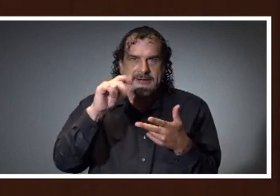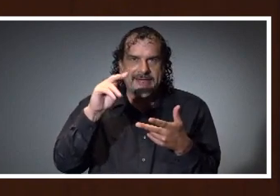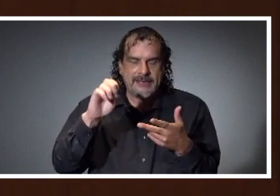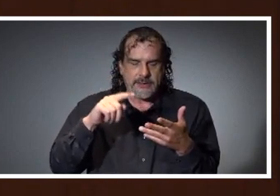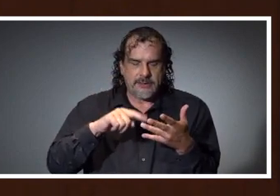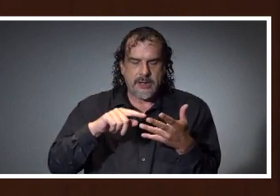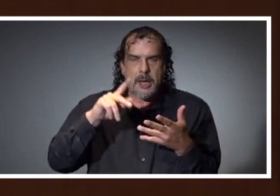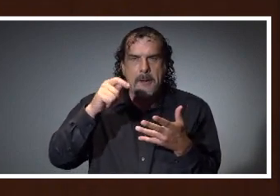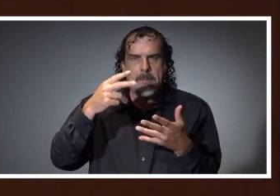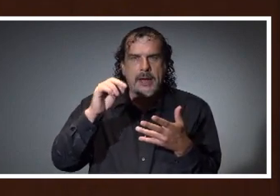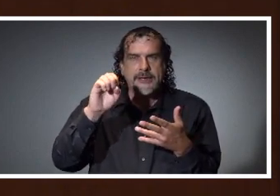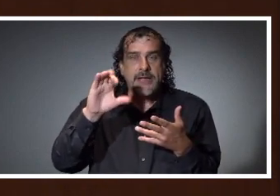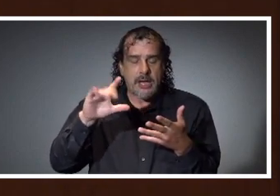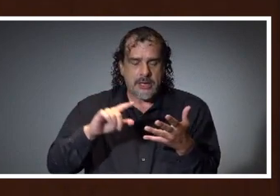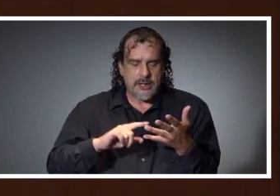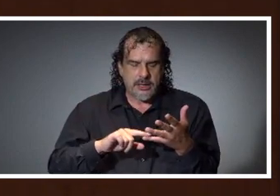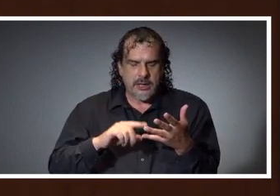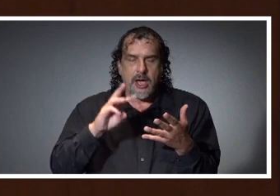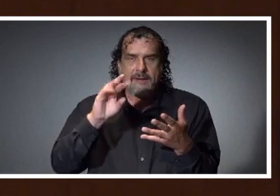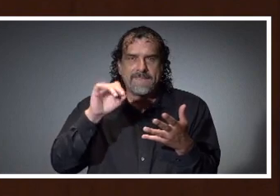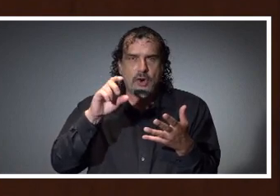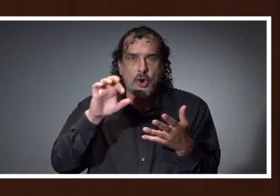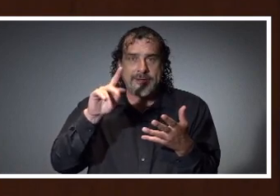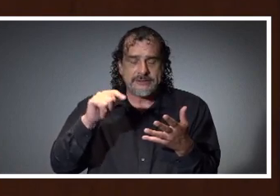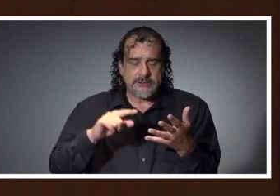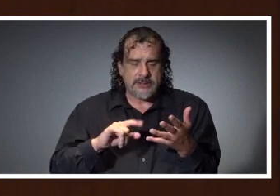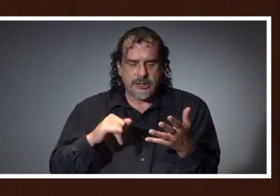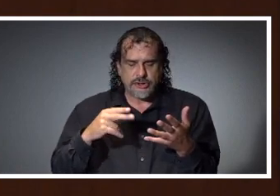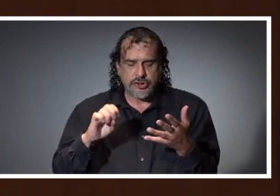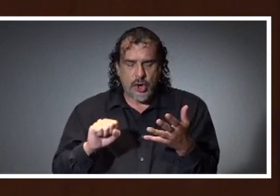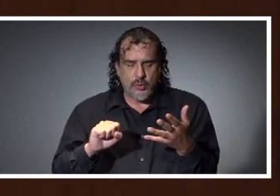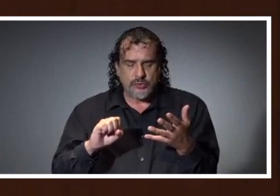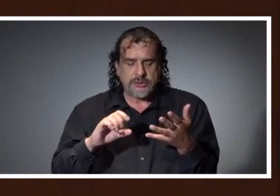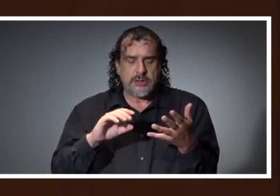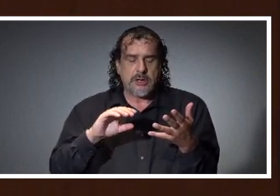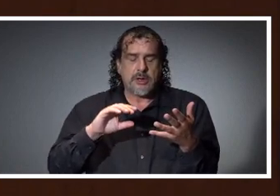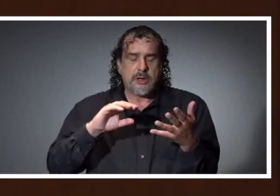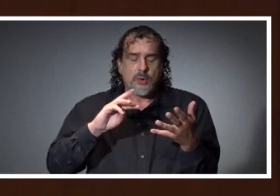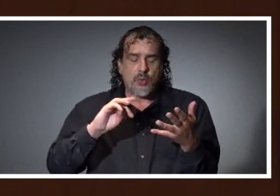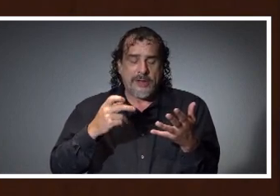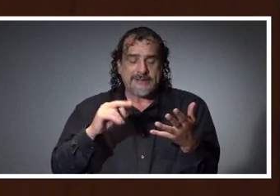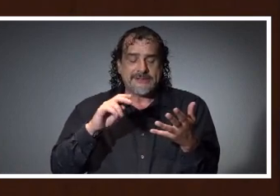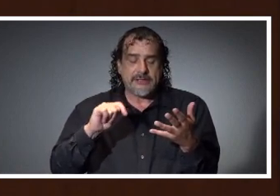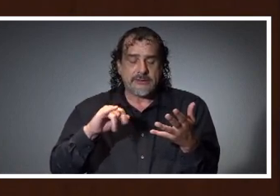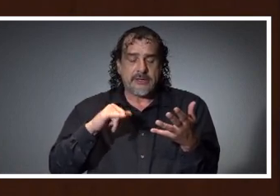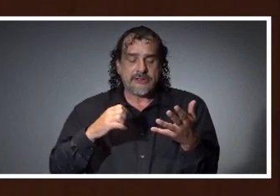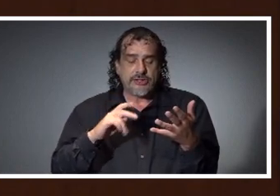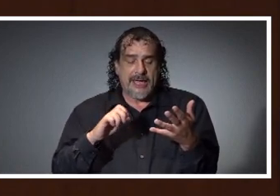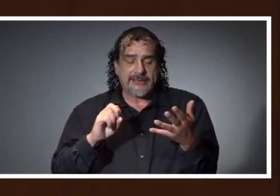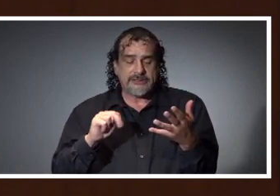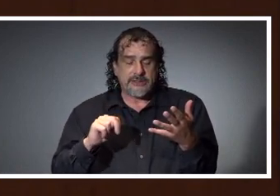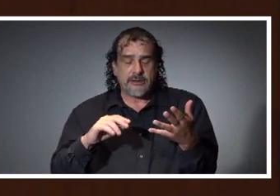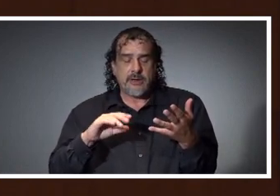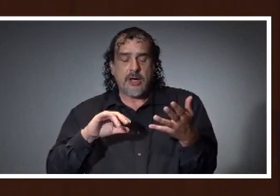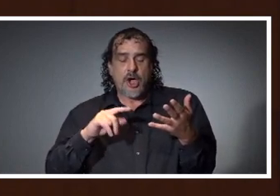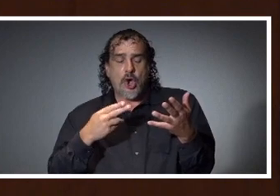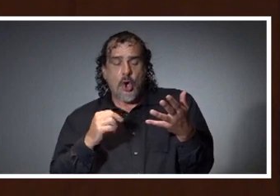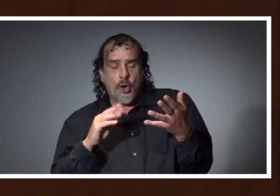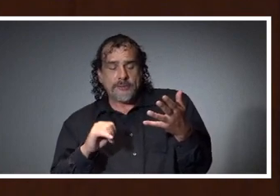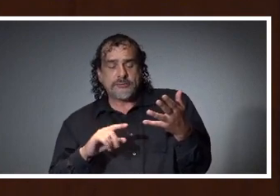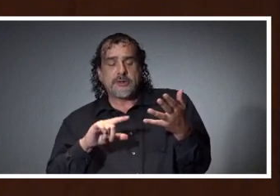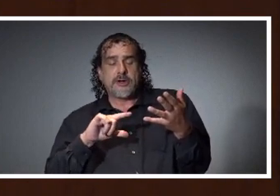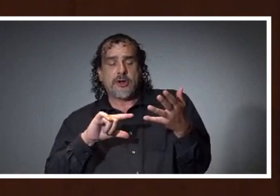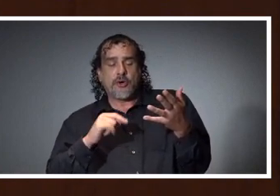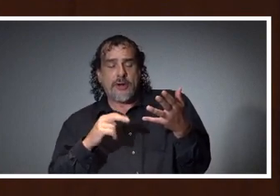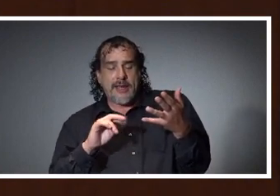Pontotoc, Forest, Jones, Winston, Jackson, Holmes, Grenada, Chickasaw,